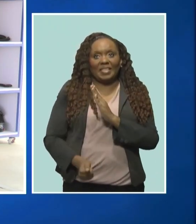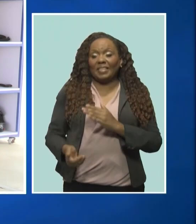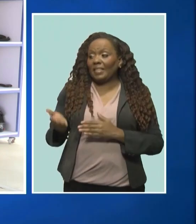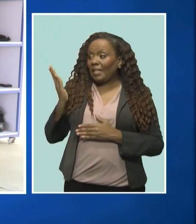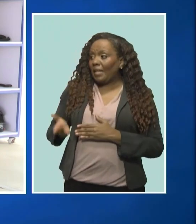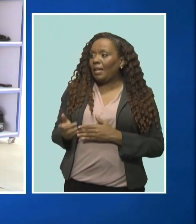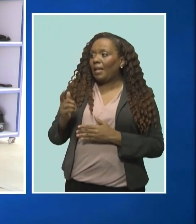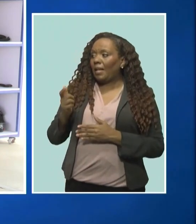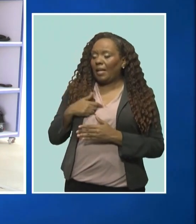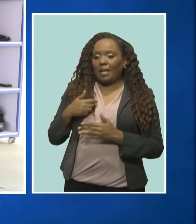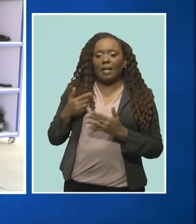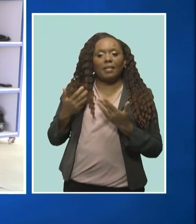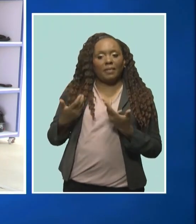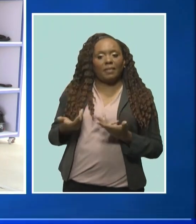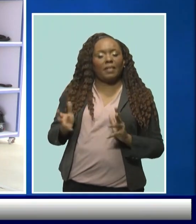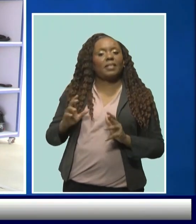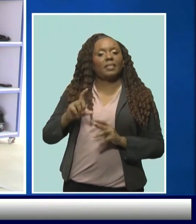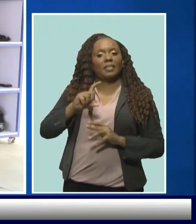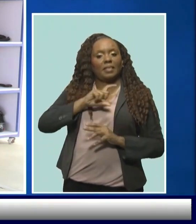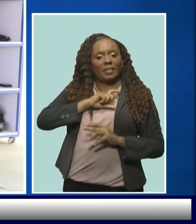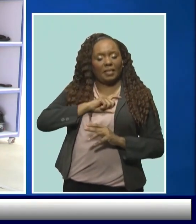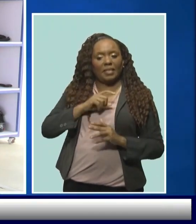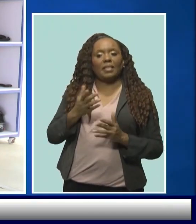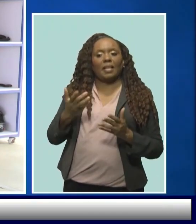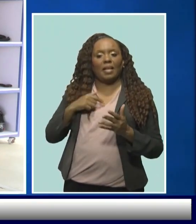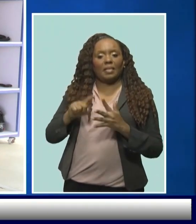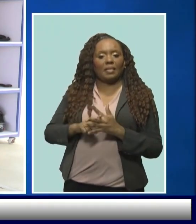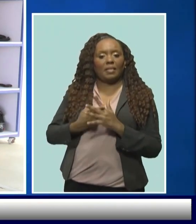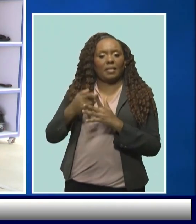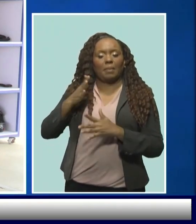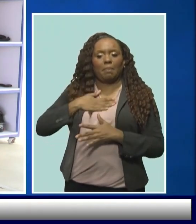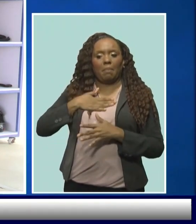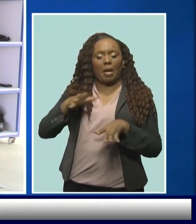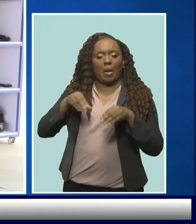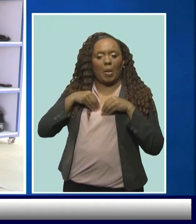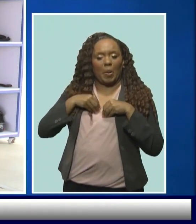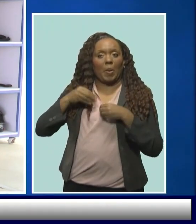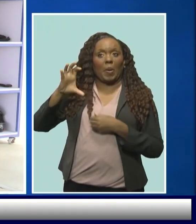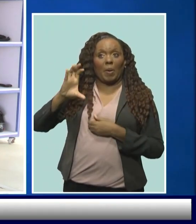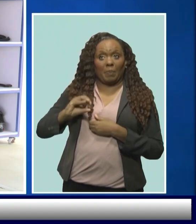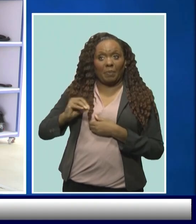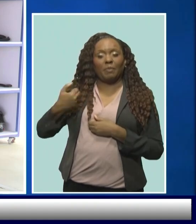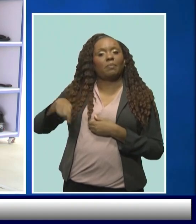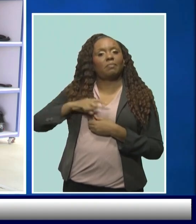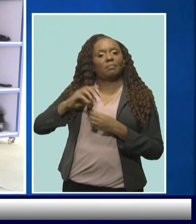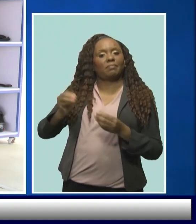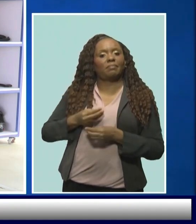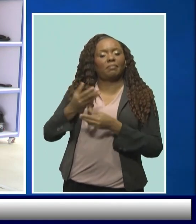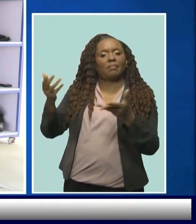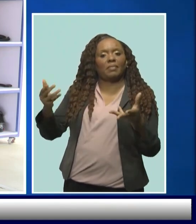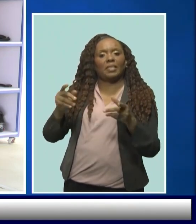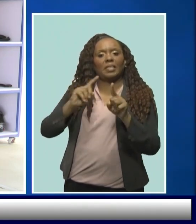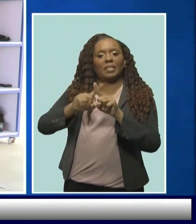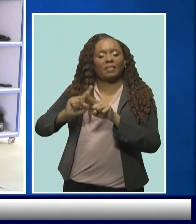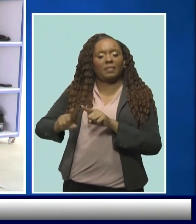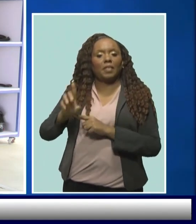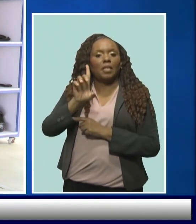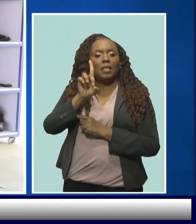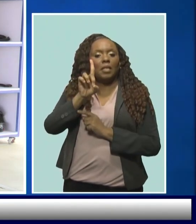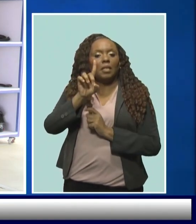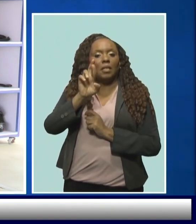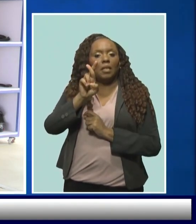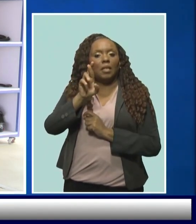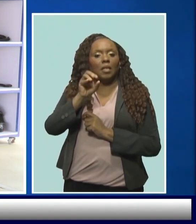service and started my own company, Creative Drones Inc. We provide a lot of drone services, roof